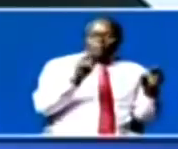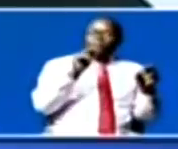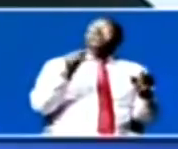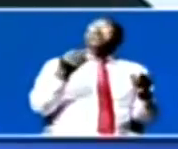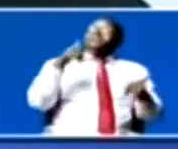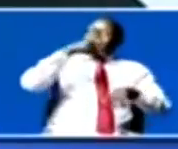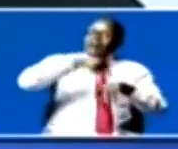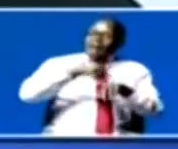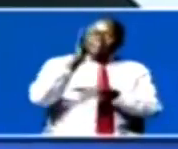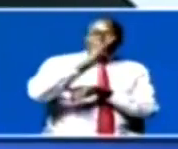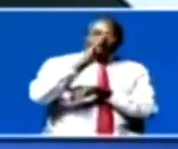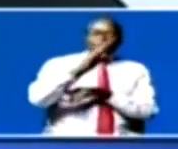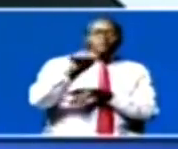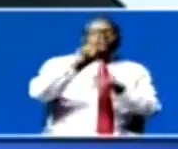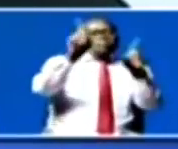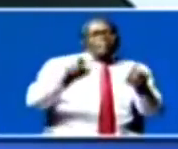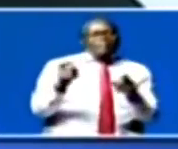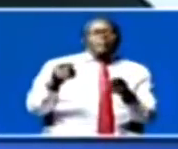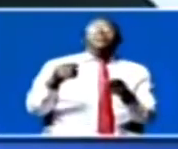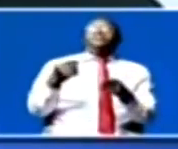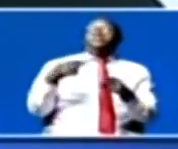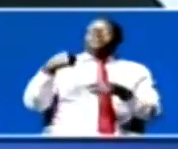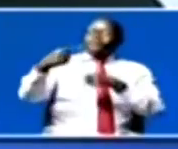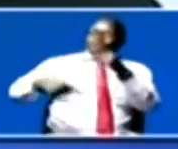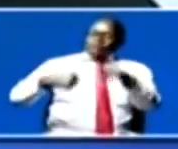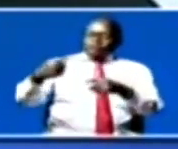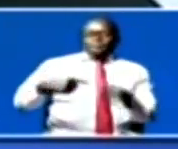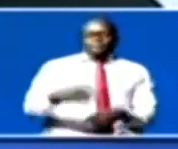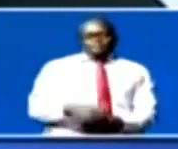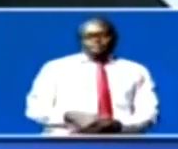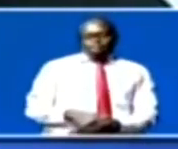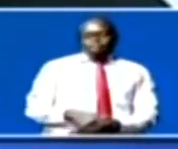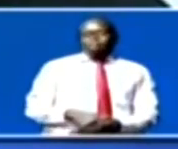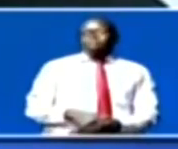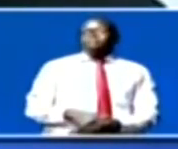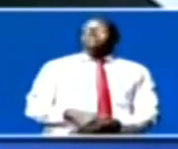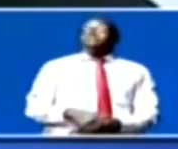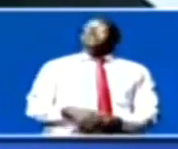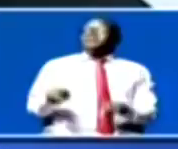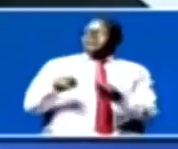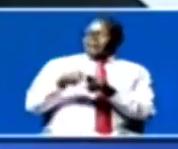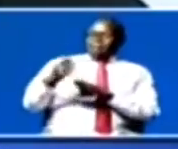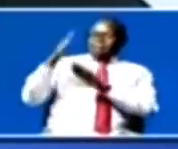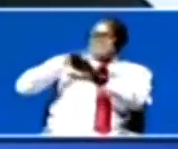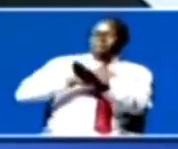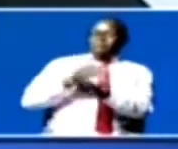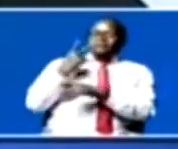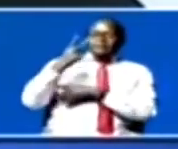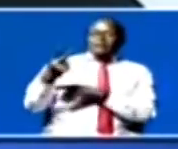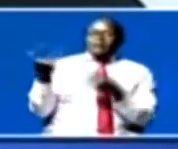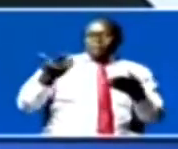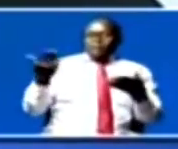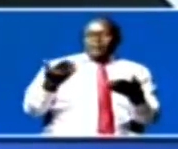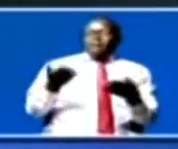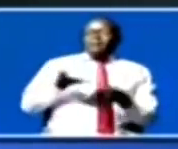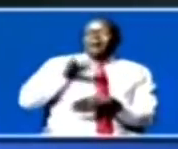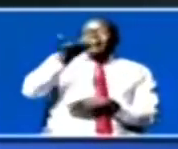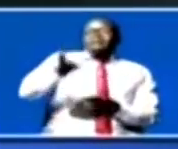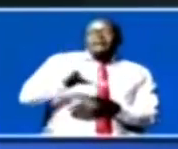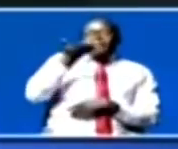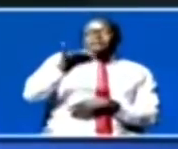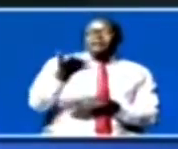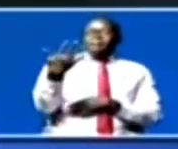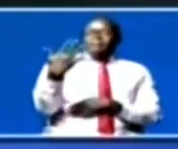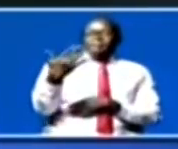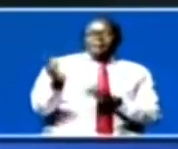even as the afternoon paper is underway. This will check against previously witnessed cases where answer sheets from the morning